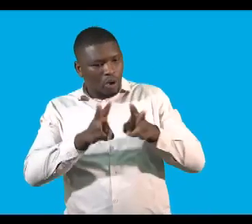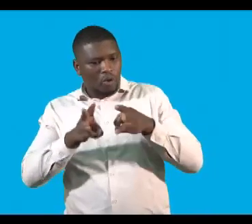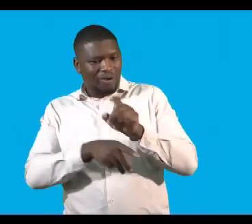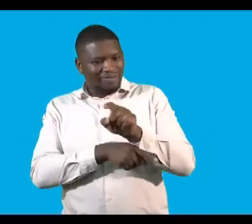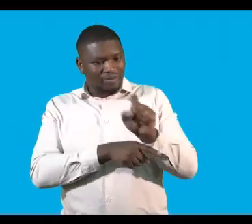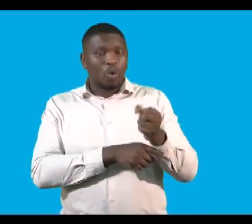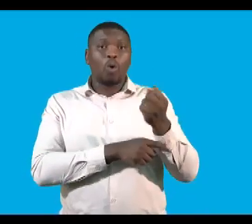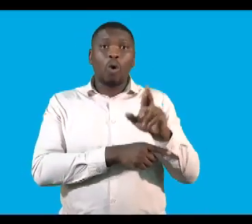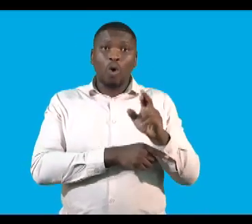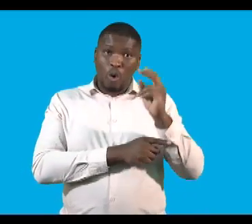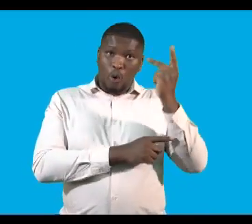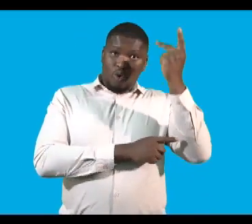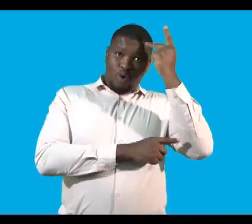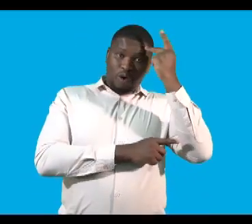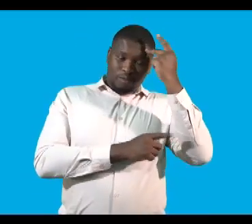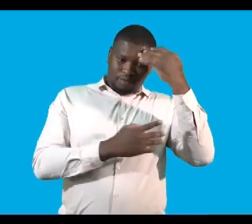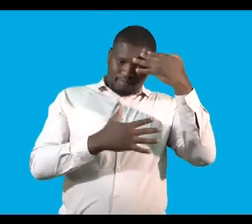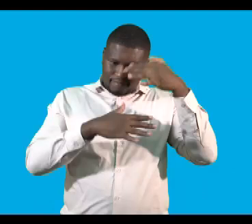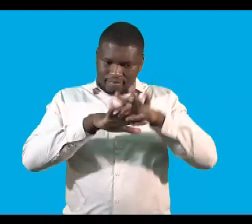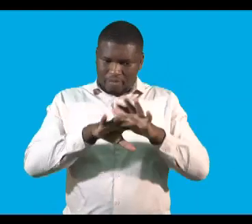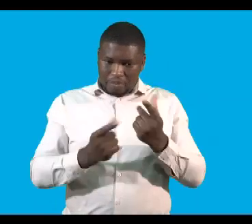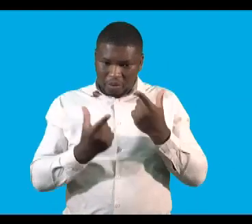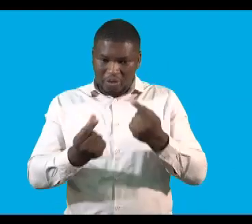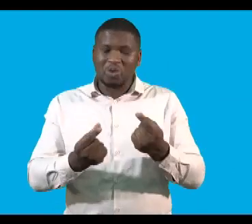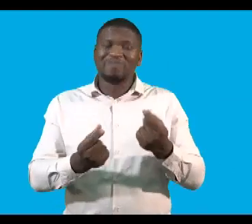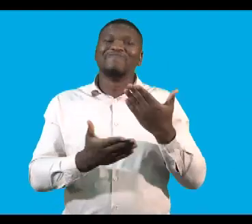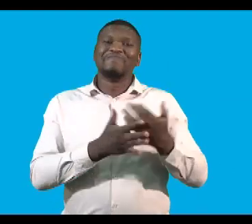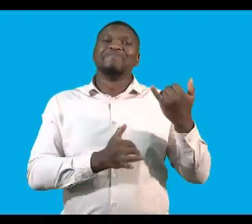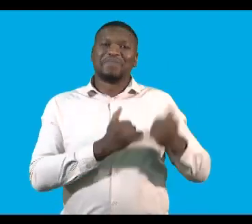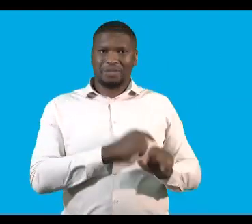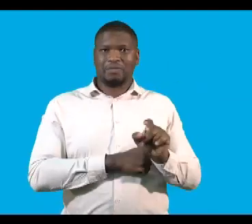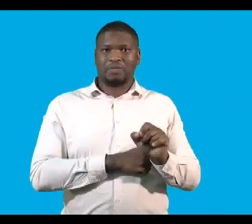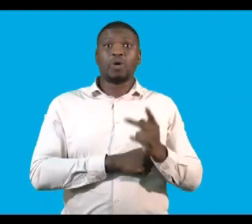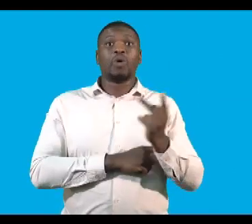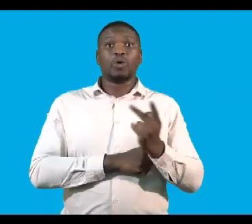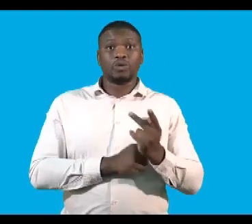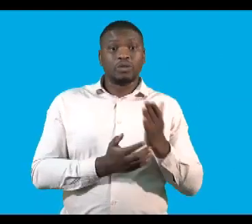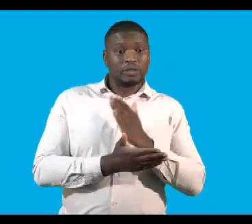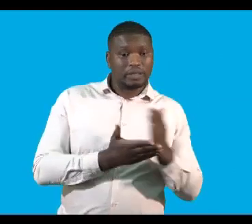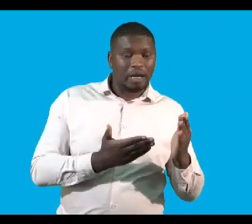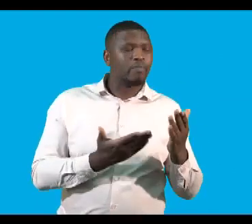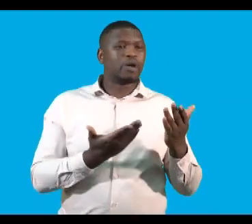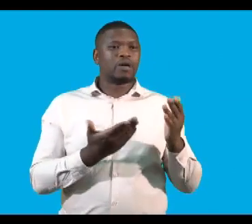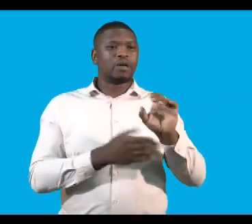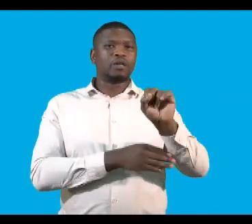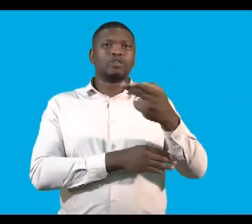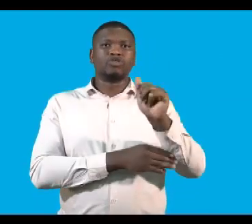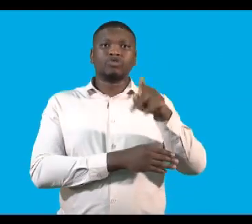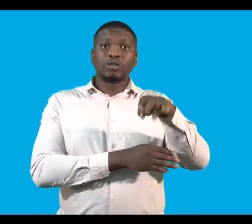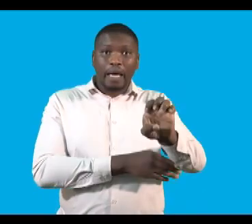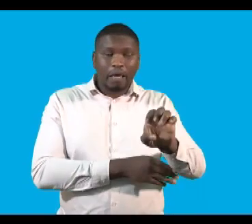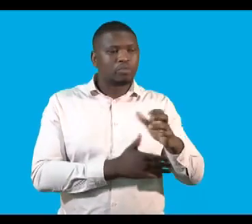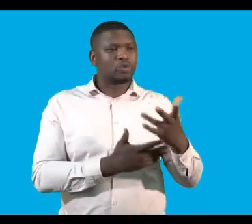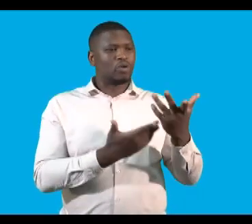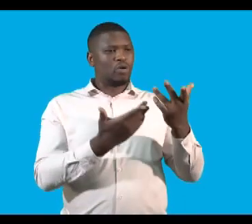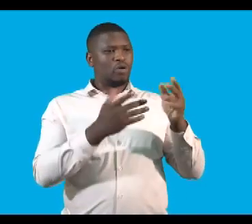not applying that knowledge to the context given to you in your exam paper, overlooking the shape of frames,